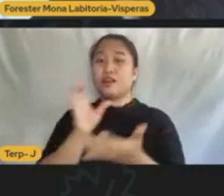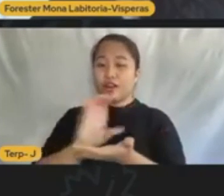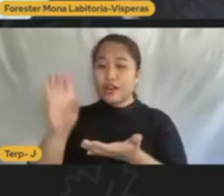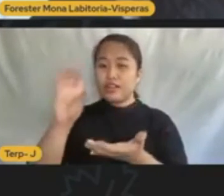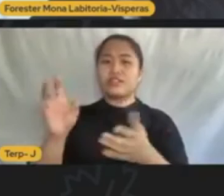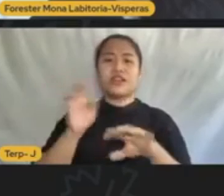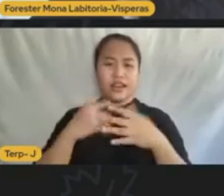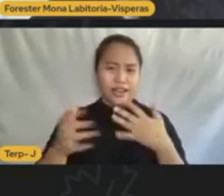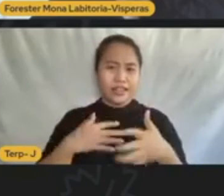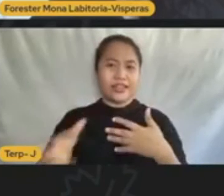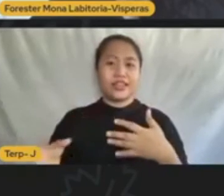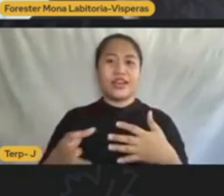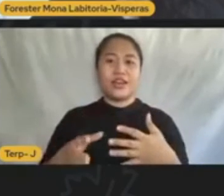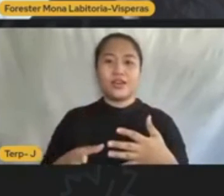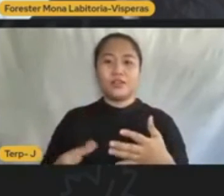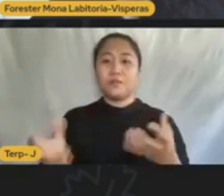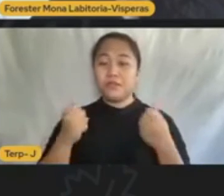word. However,